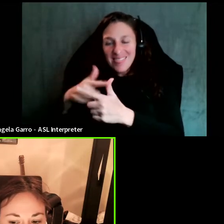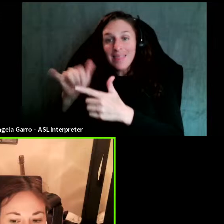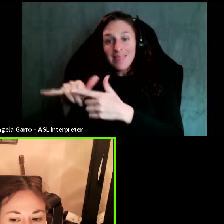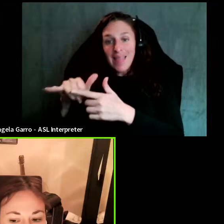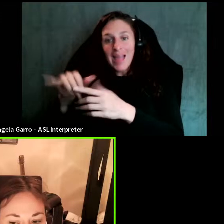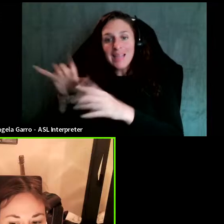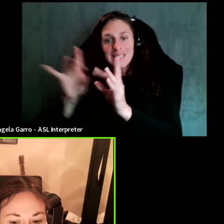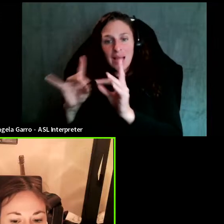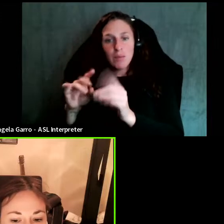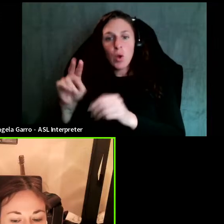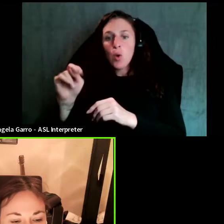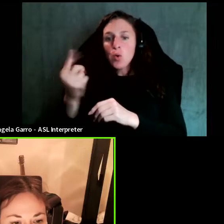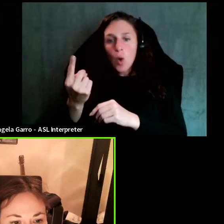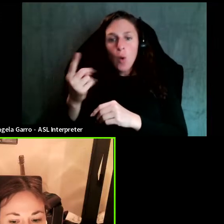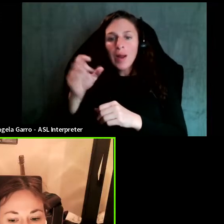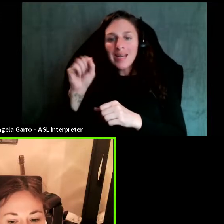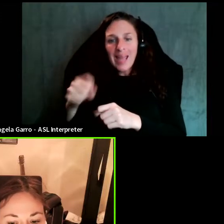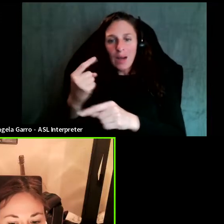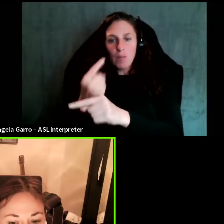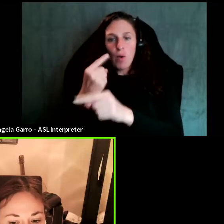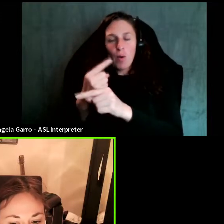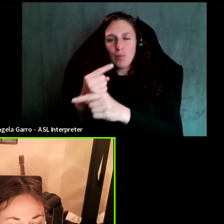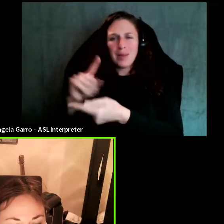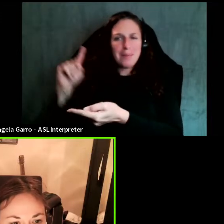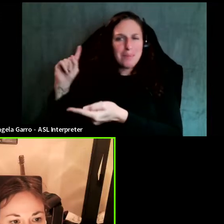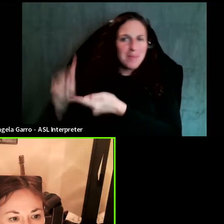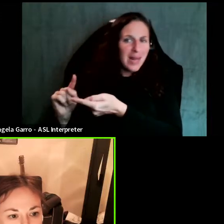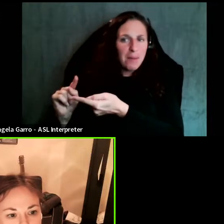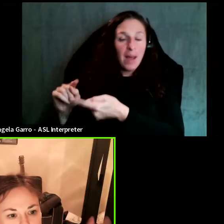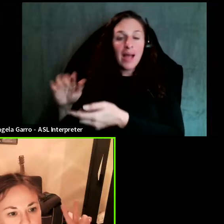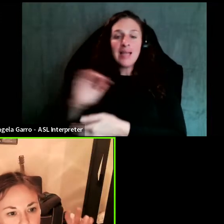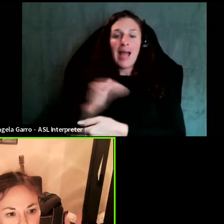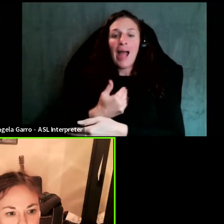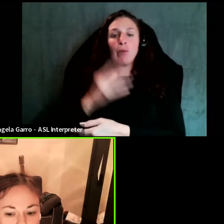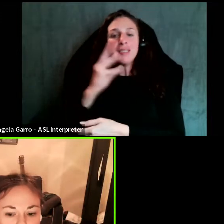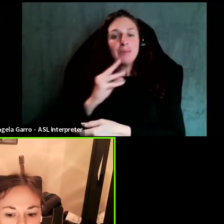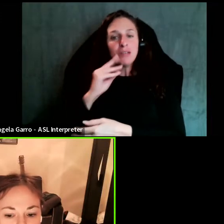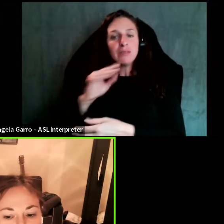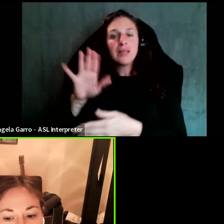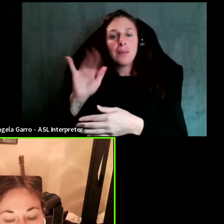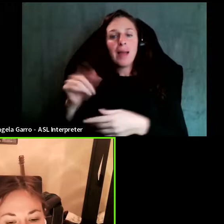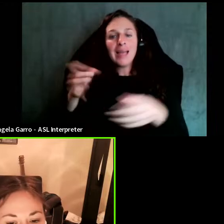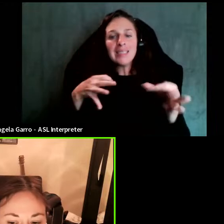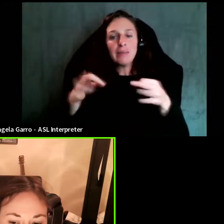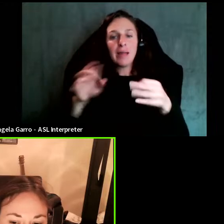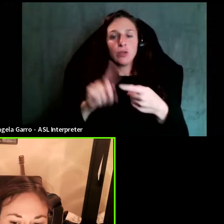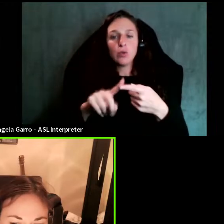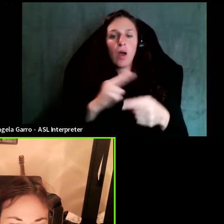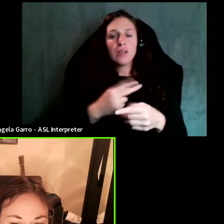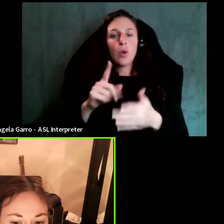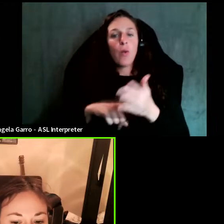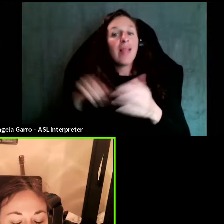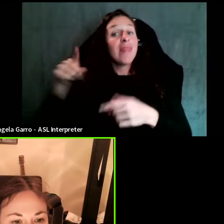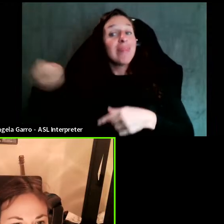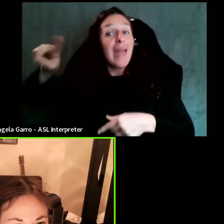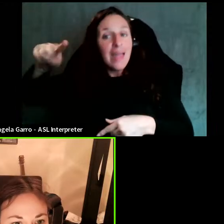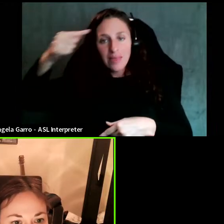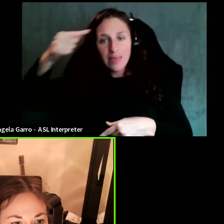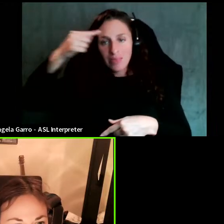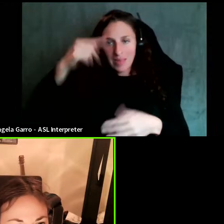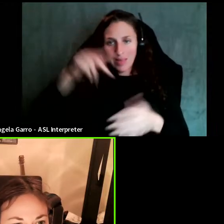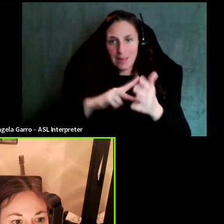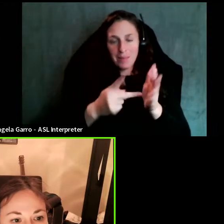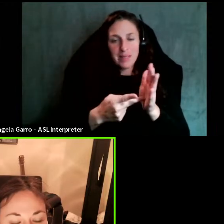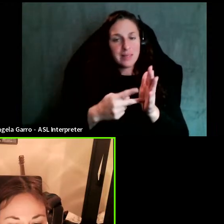culture gets to appropriate and minimize our experience by explaining to us what they think that means. It